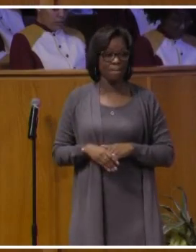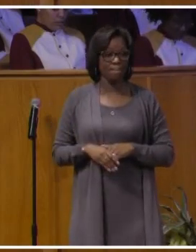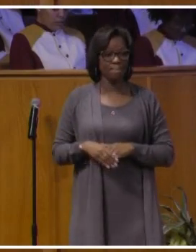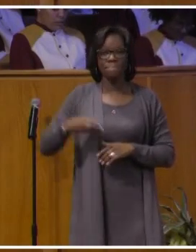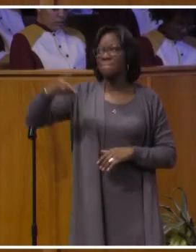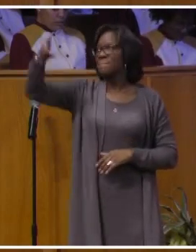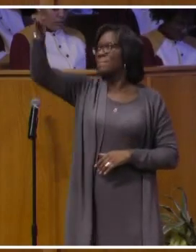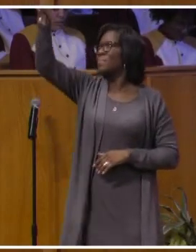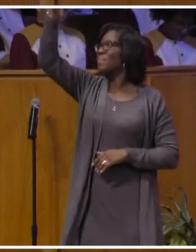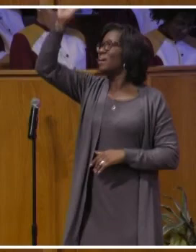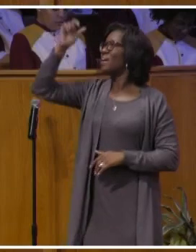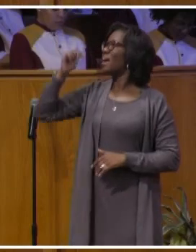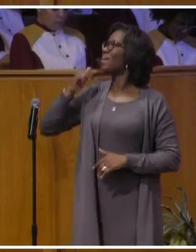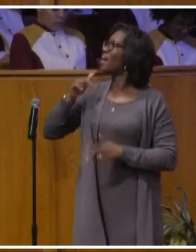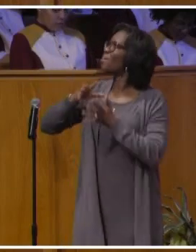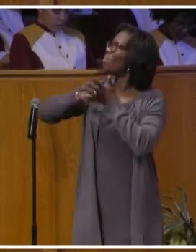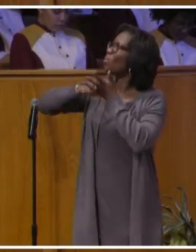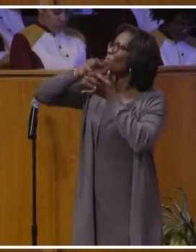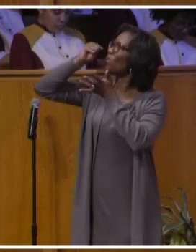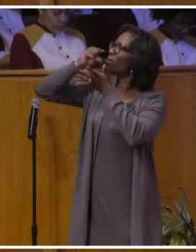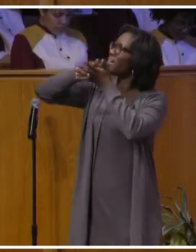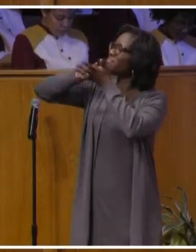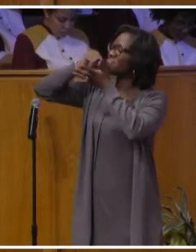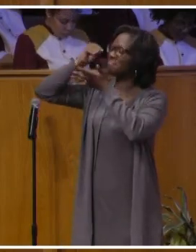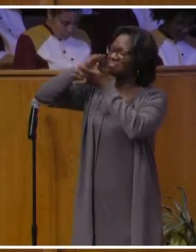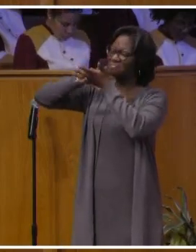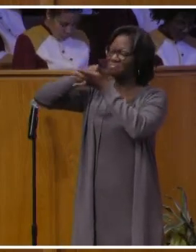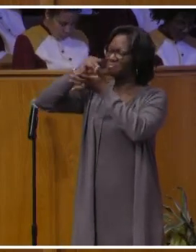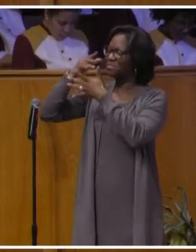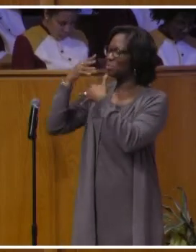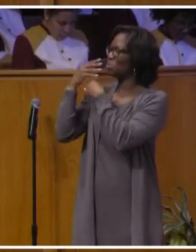God, I'm learning to trust you.